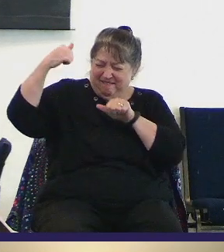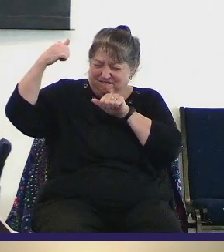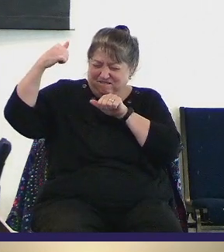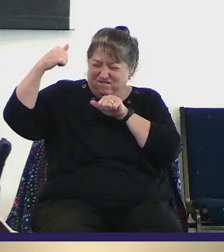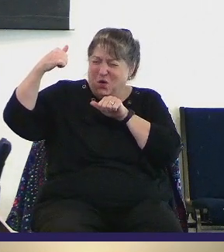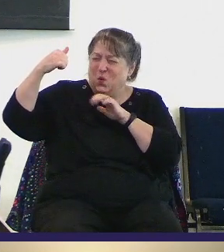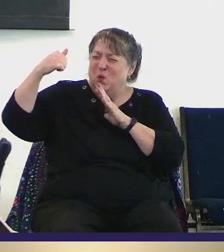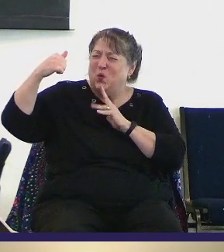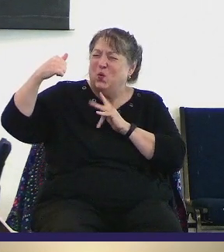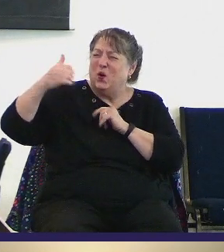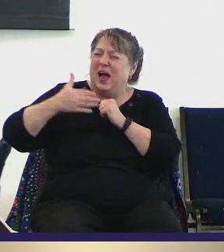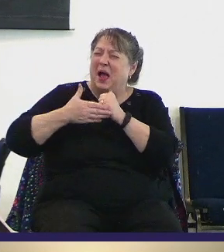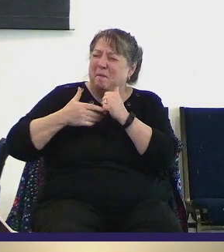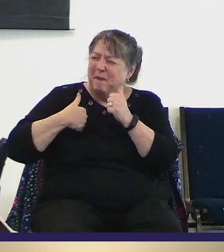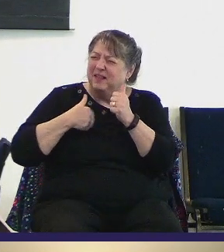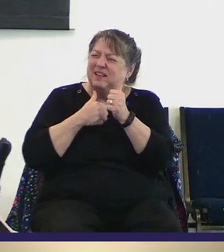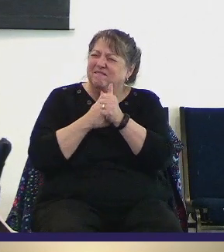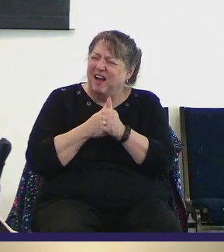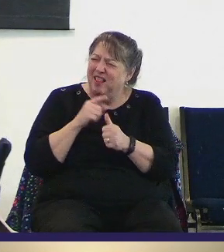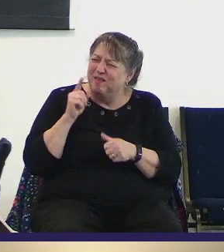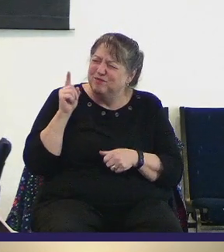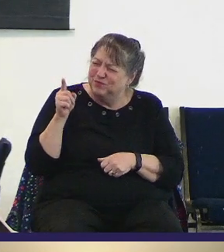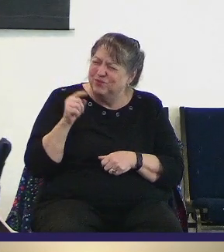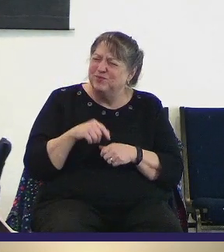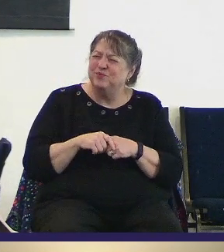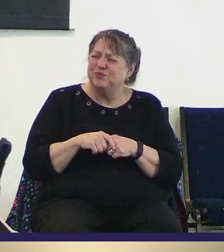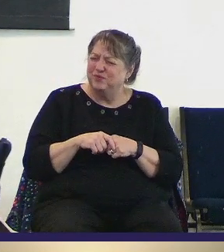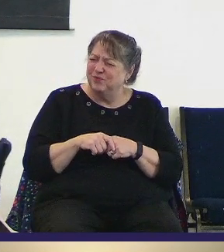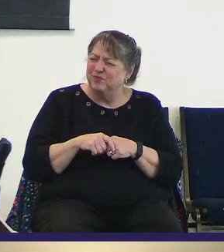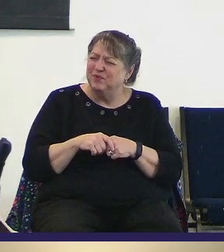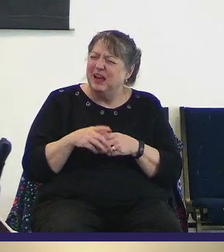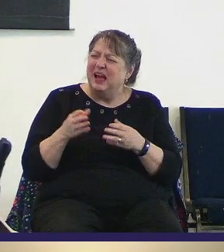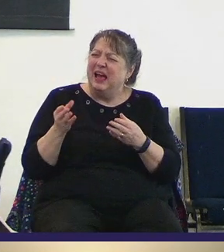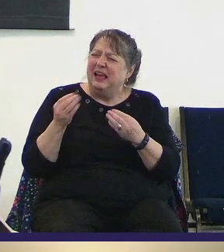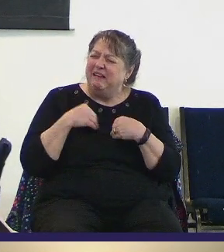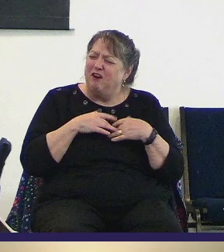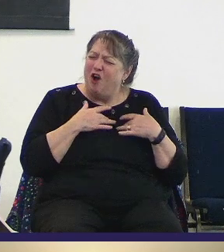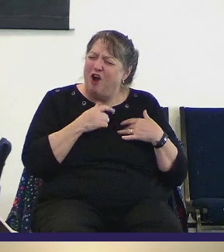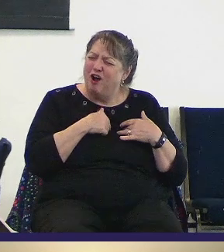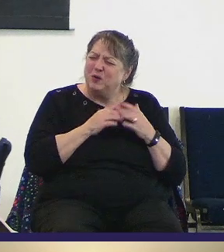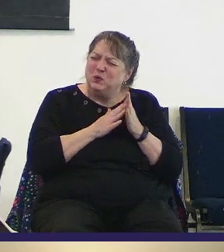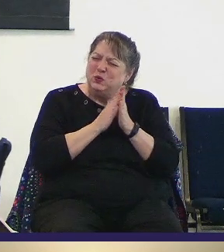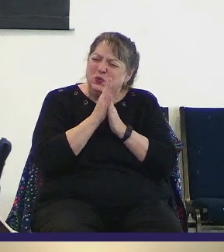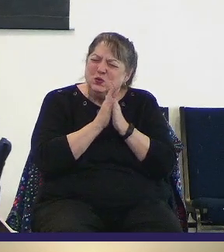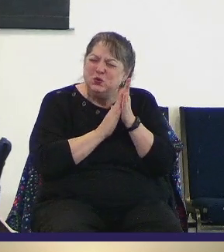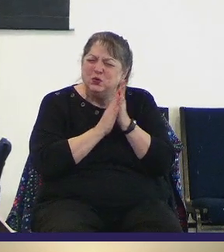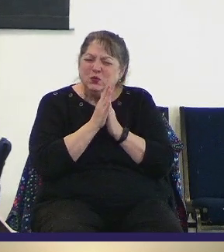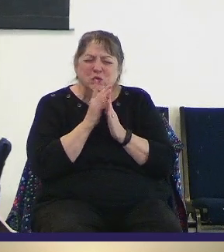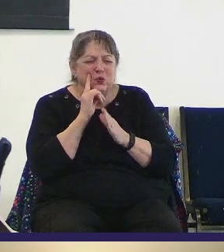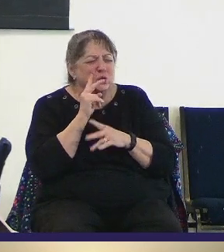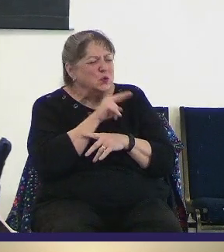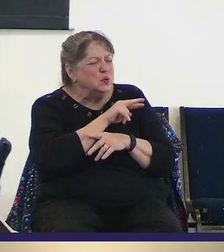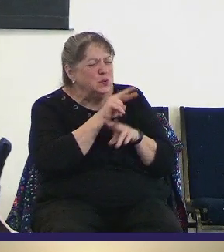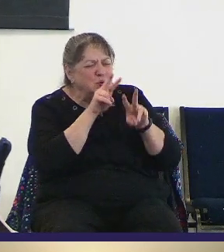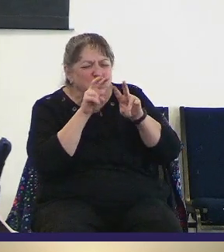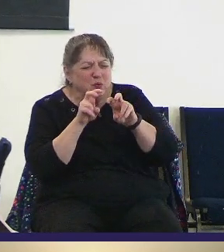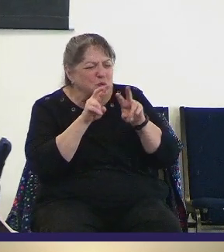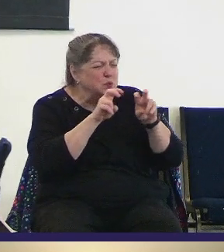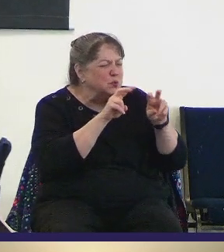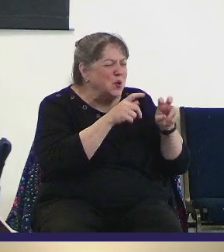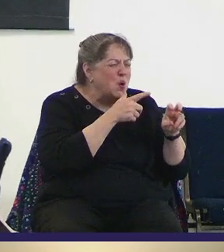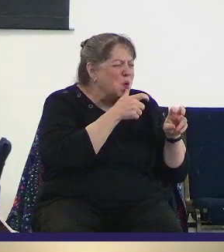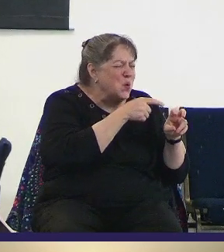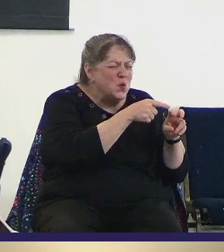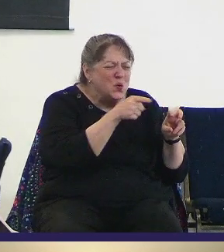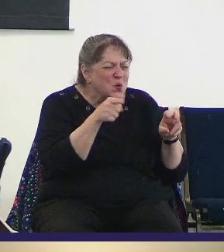Help us to be faithful and true to you, God. Give us a burden and a passion for those that we work with that are lost from Jesus, or those that we know.